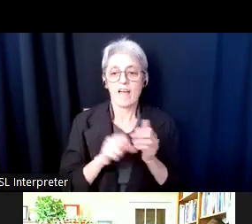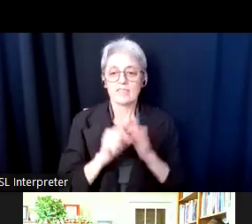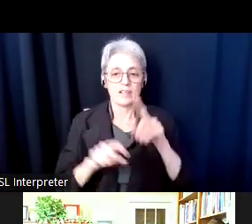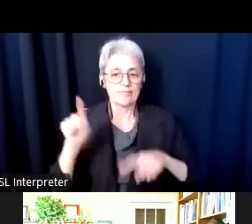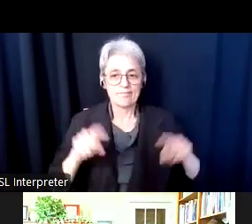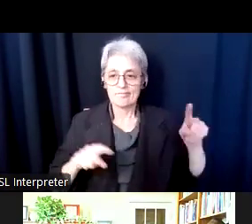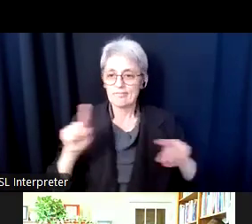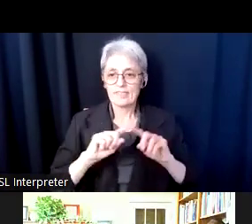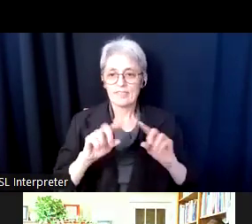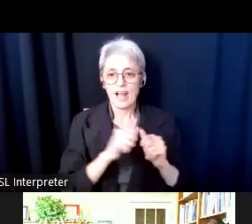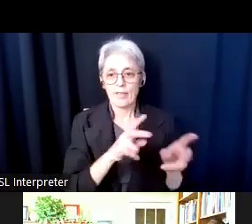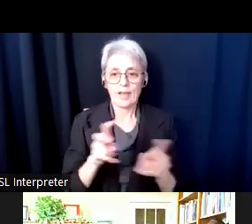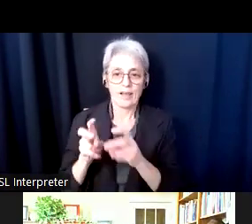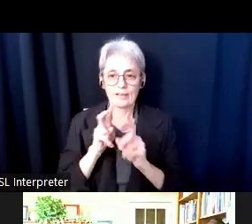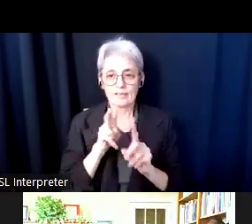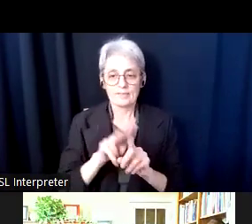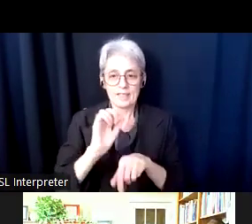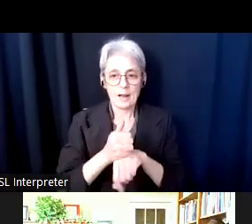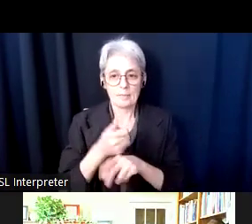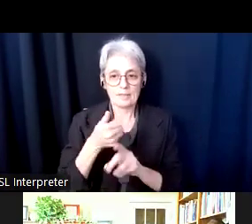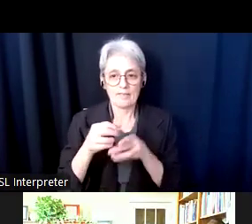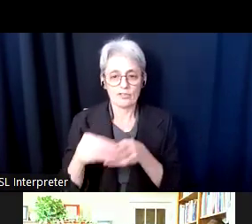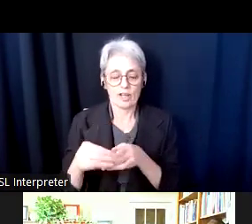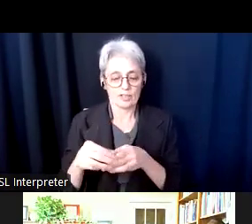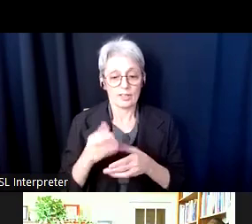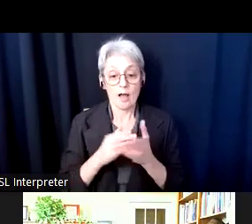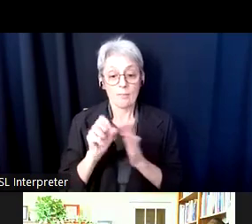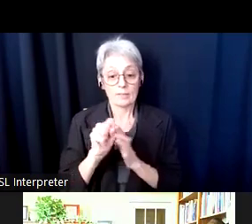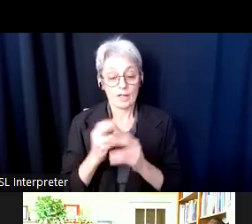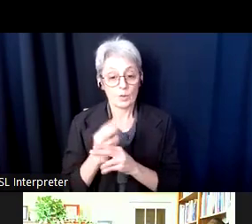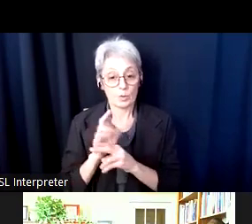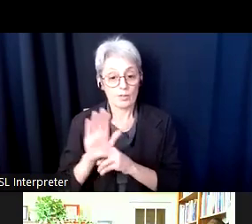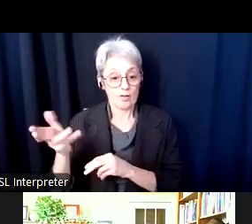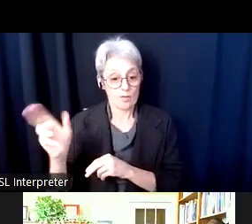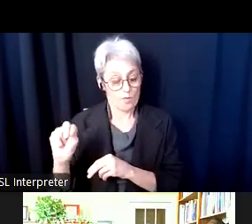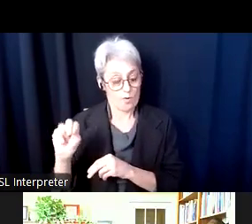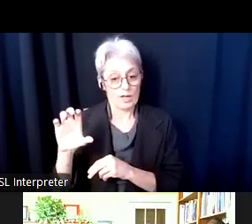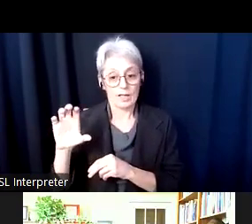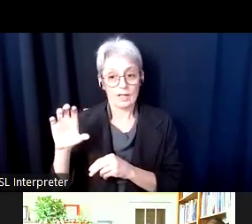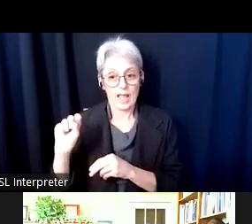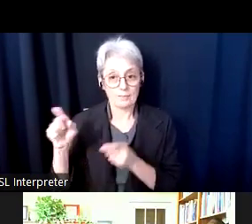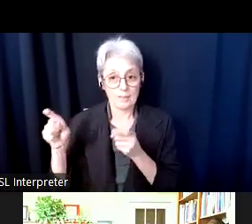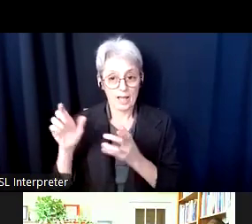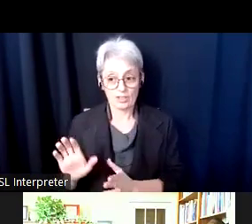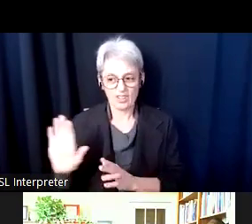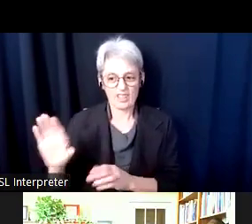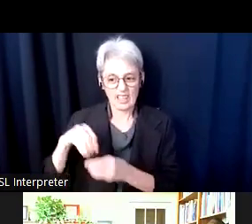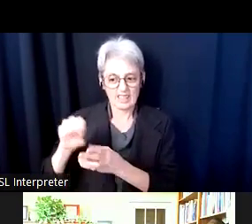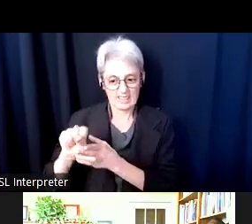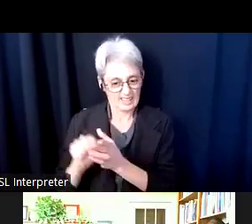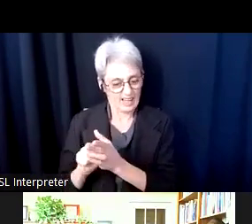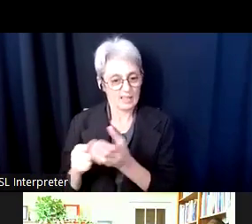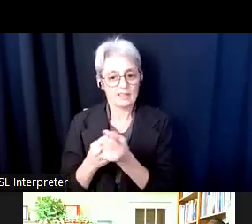implement self-direction. Some states use their own state case managers to be support brokers. Other